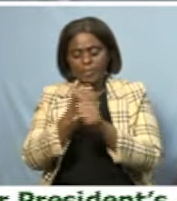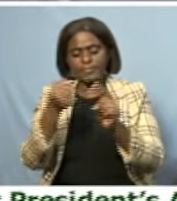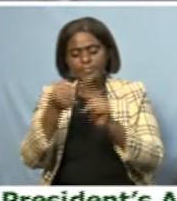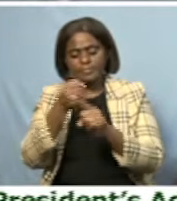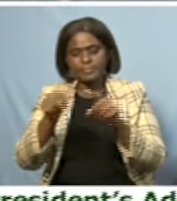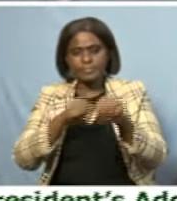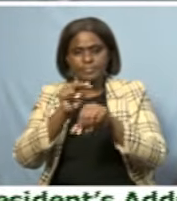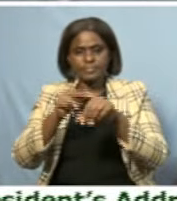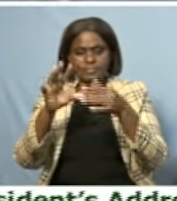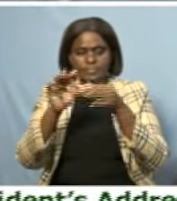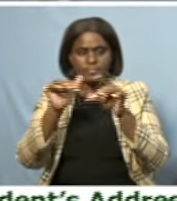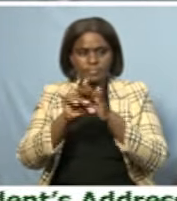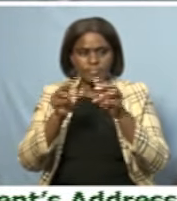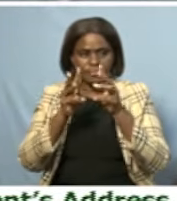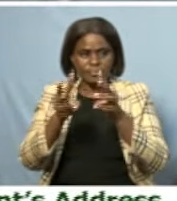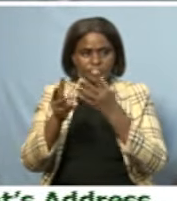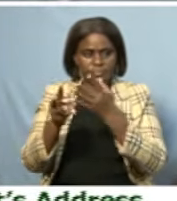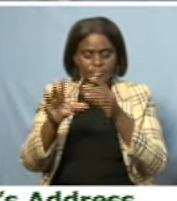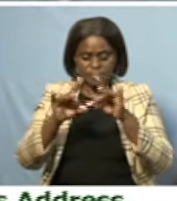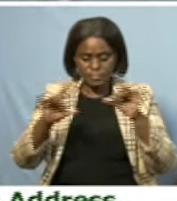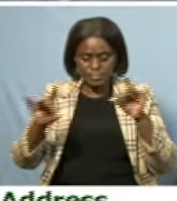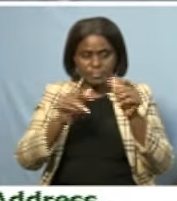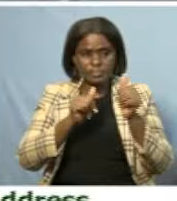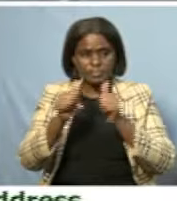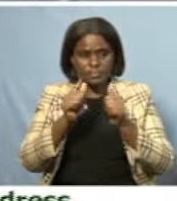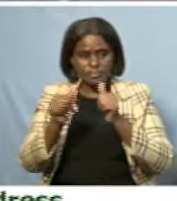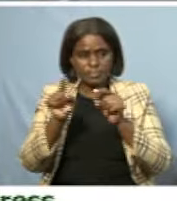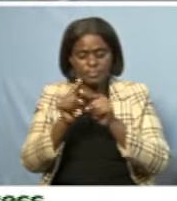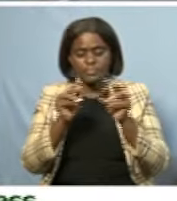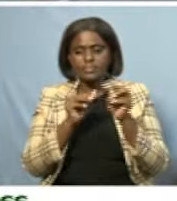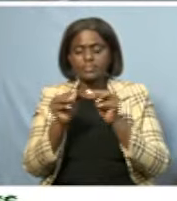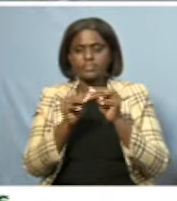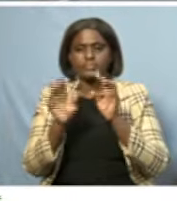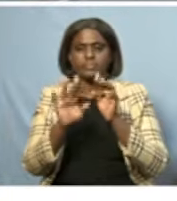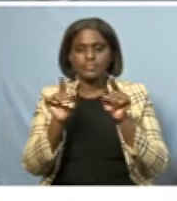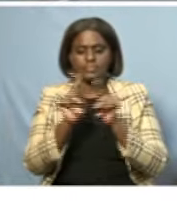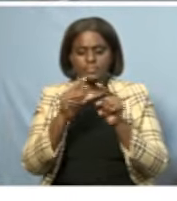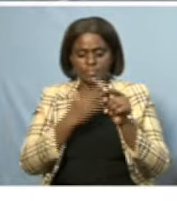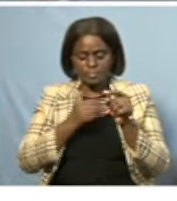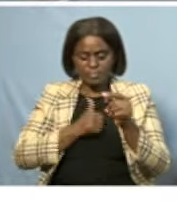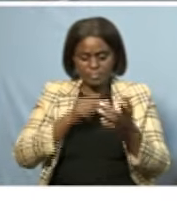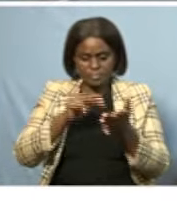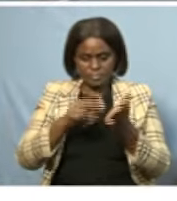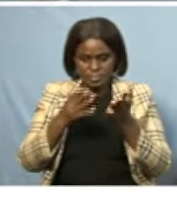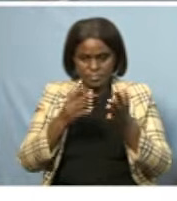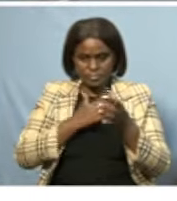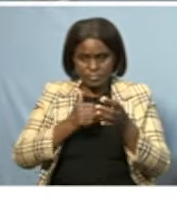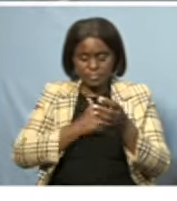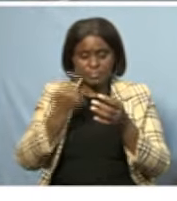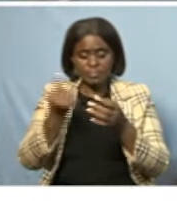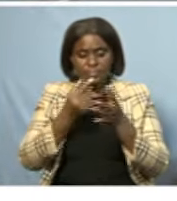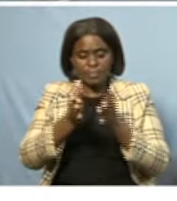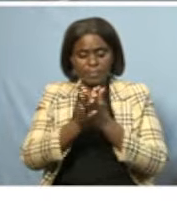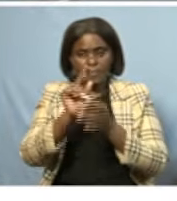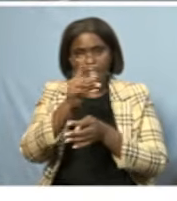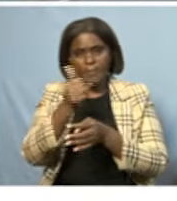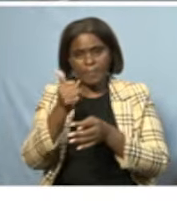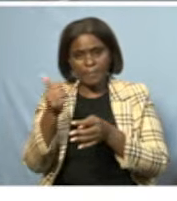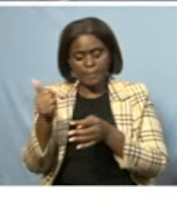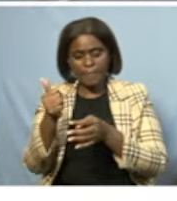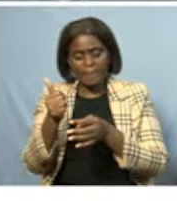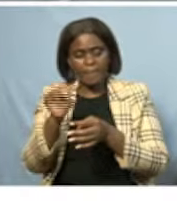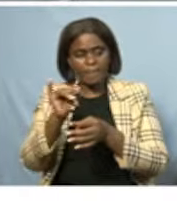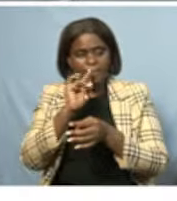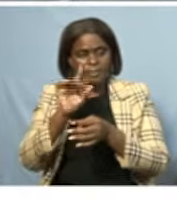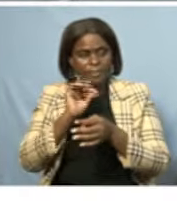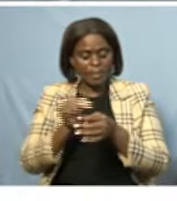national unity in the context of land administration and management. As I stand here, I wish to remind each other